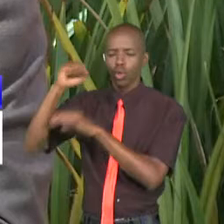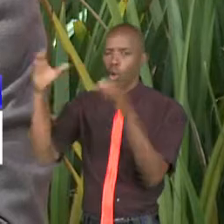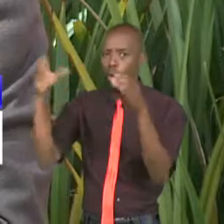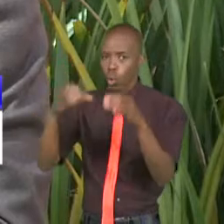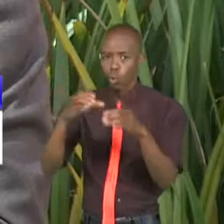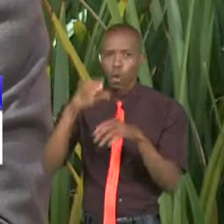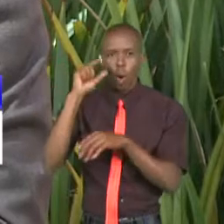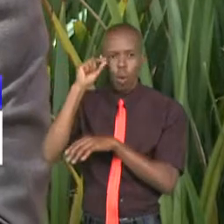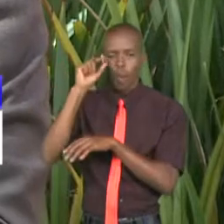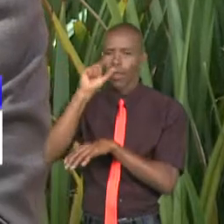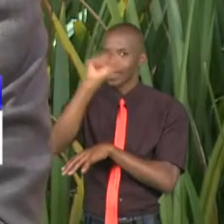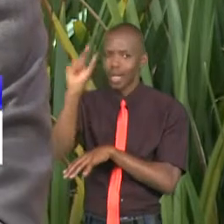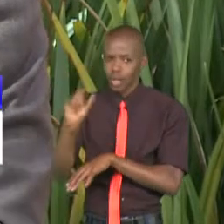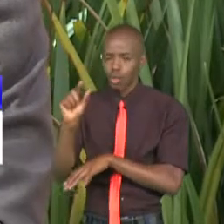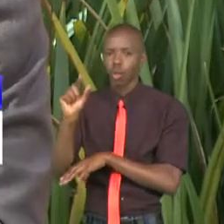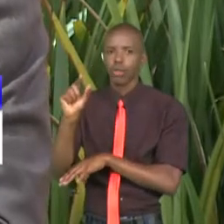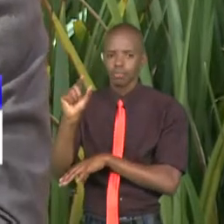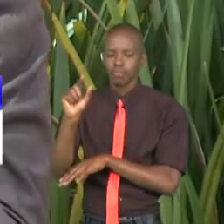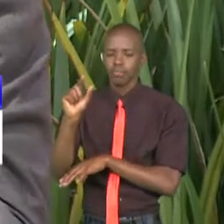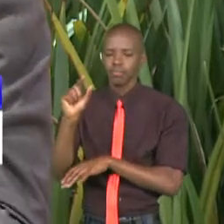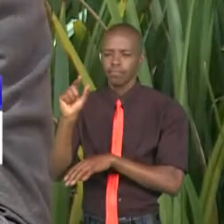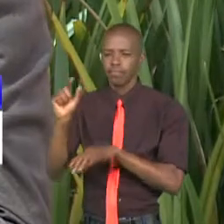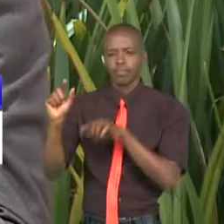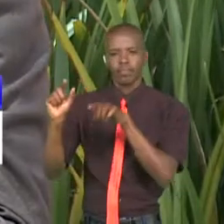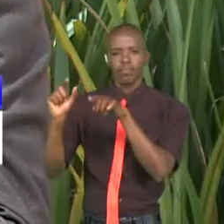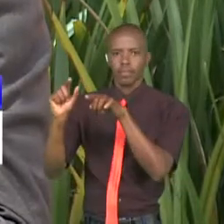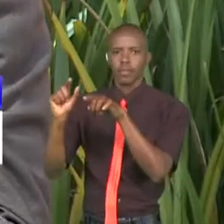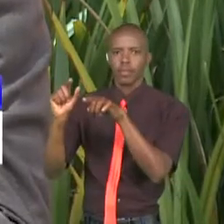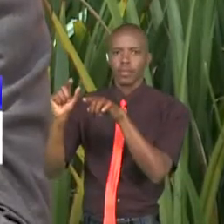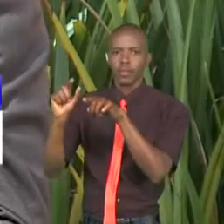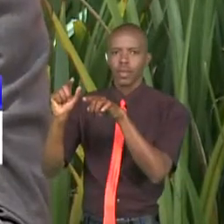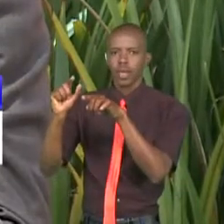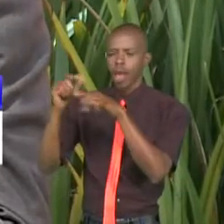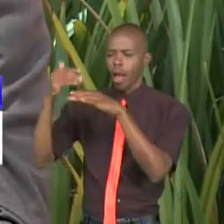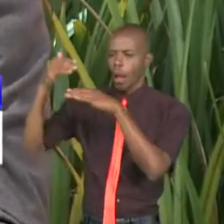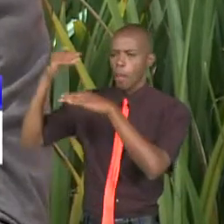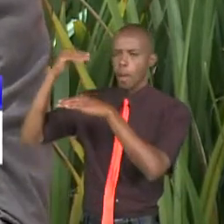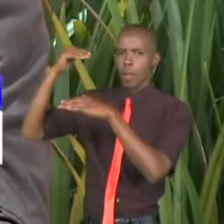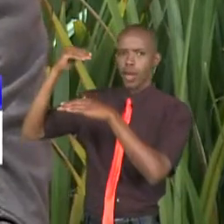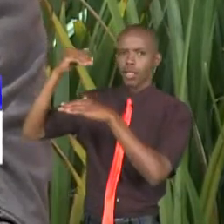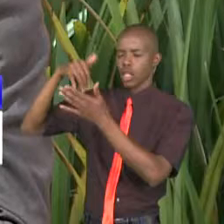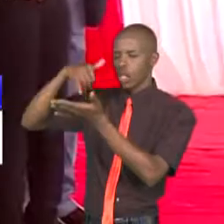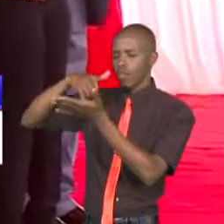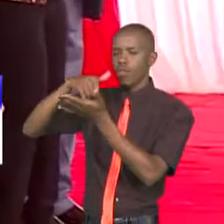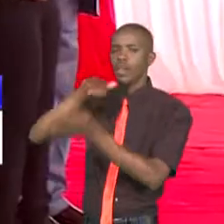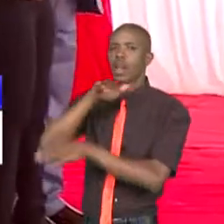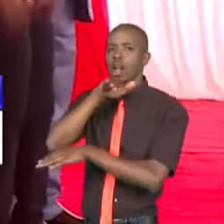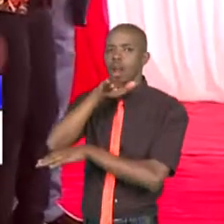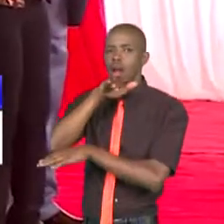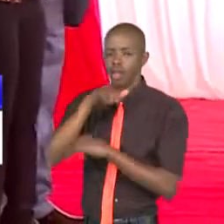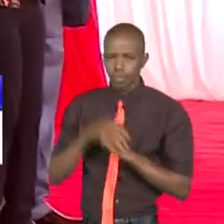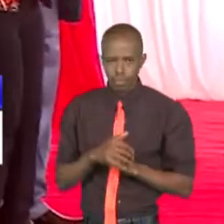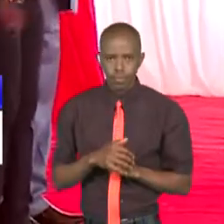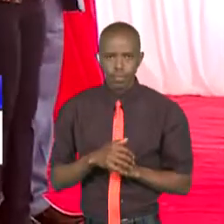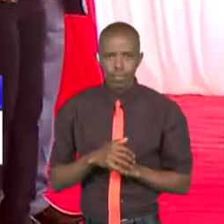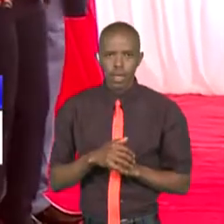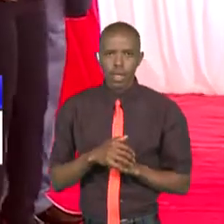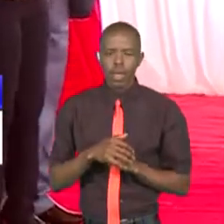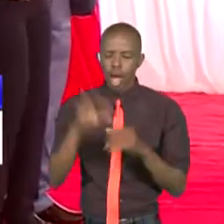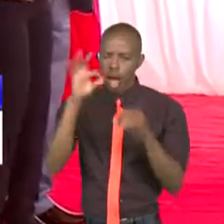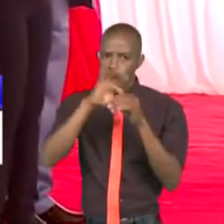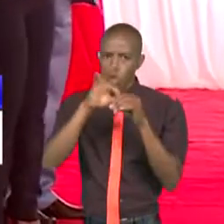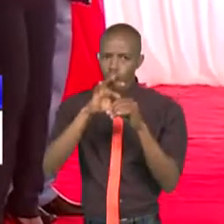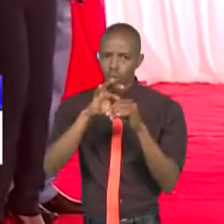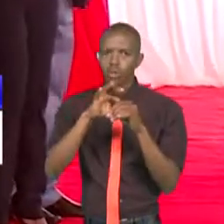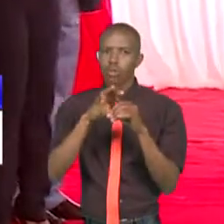coast region, the wider coast region, actually has been over time associated with Raila Odinga. In the run-up to the by-elections, a